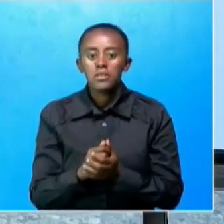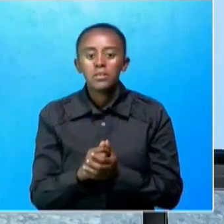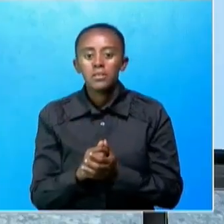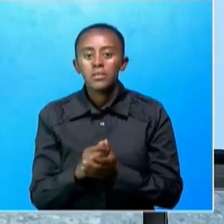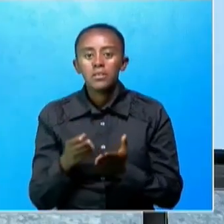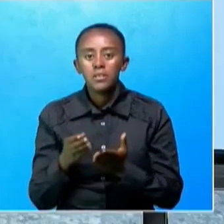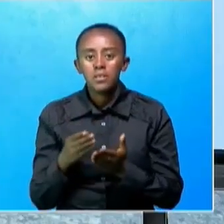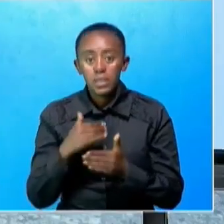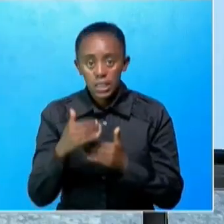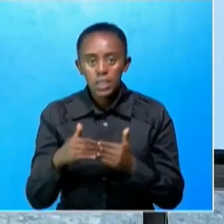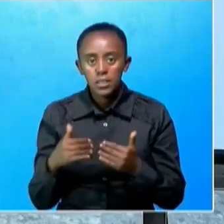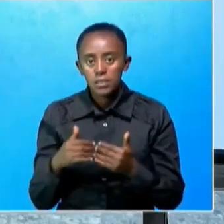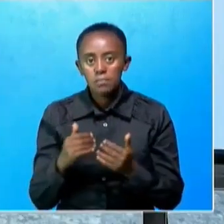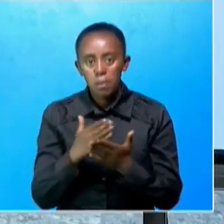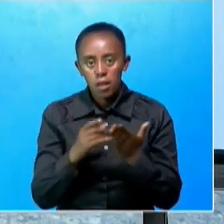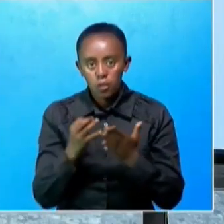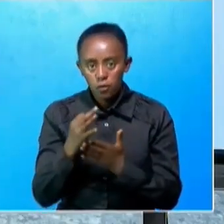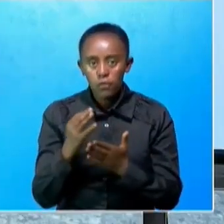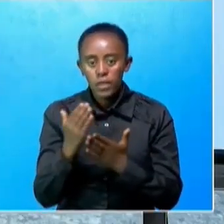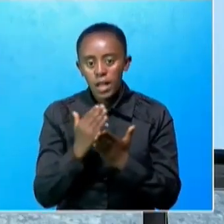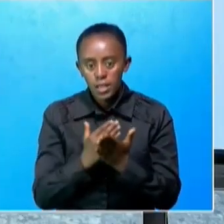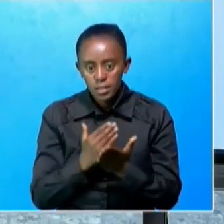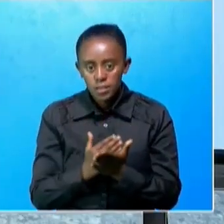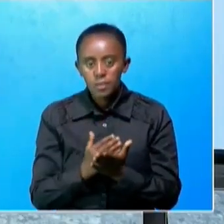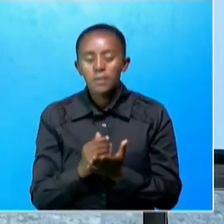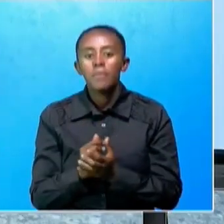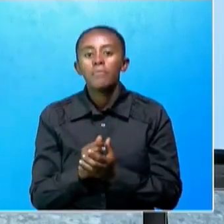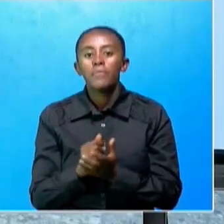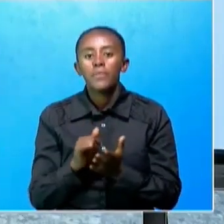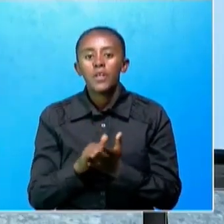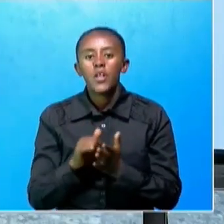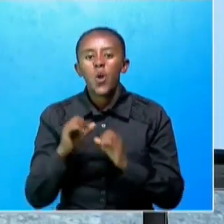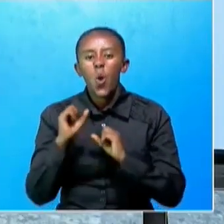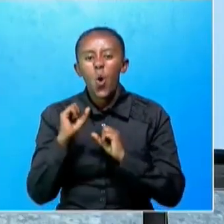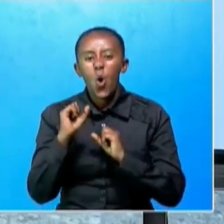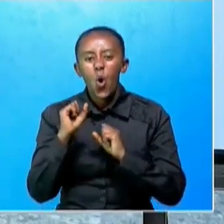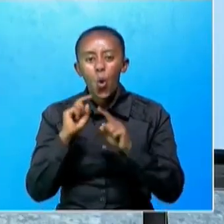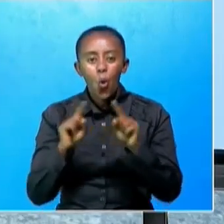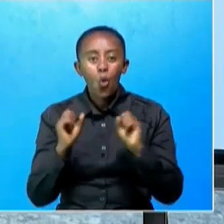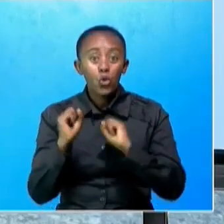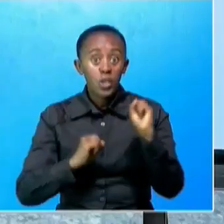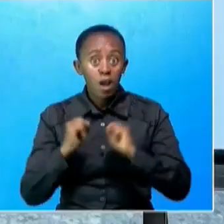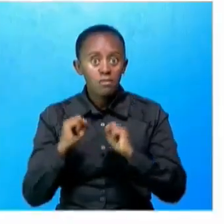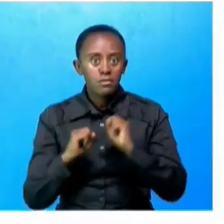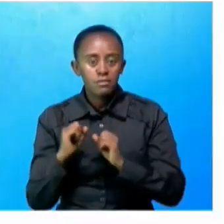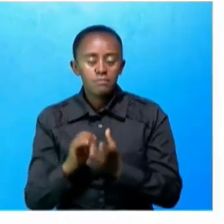let's go to the next part of the lesson, that is contrasts.